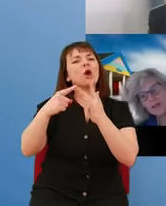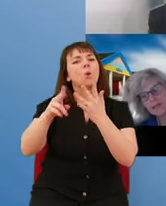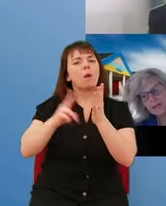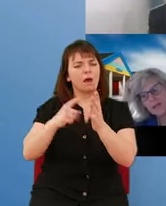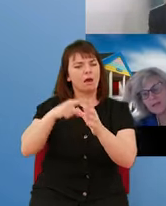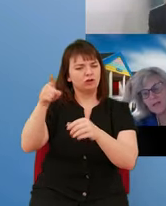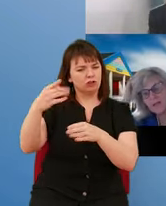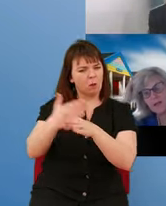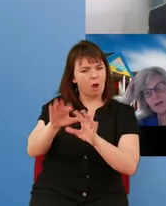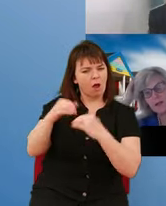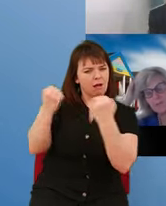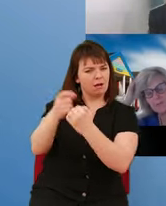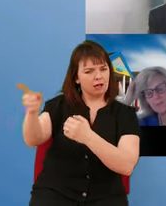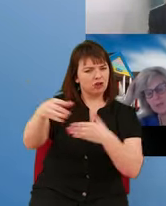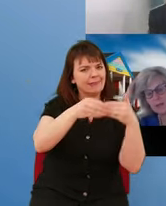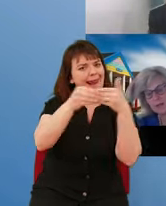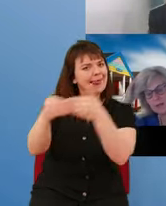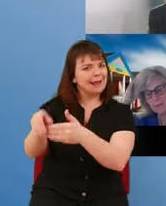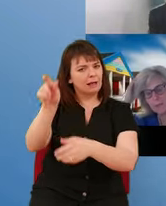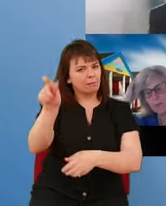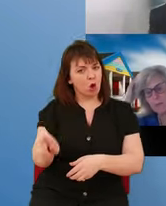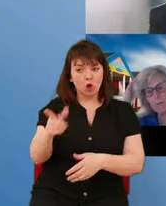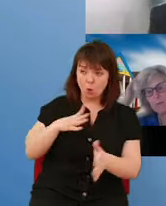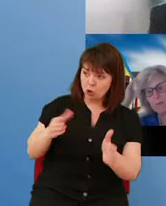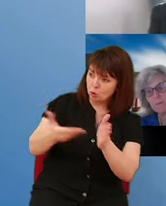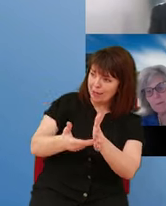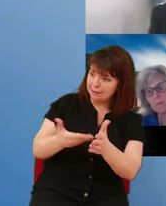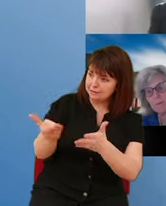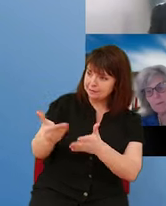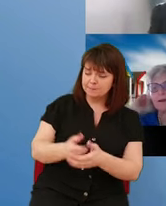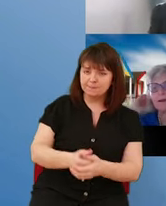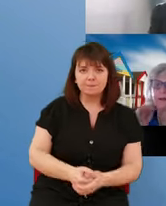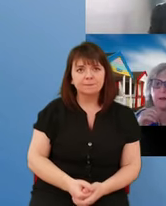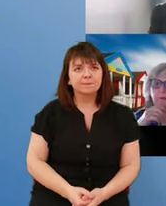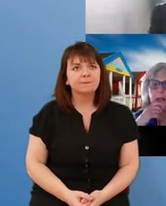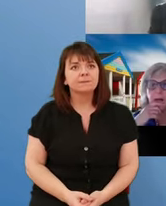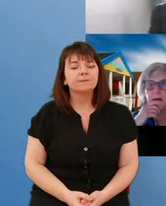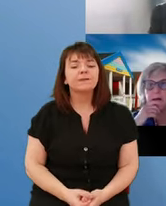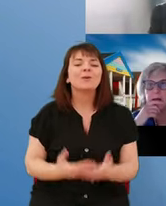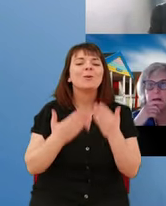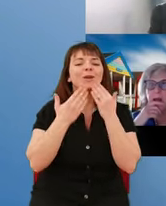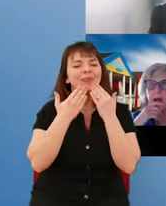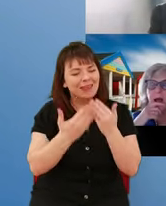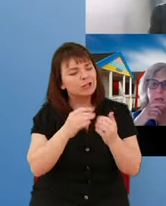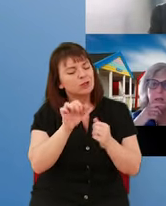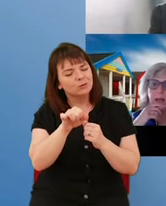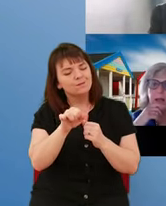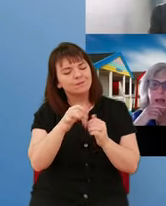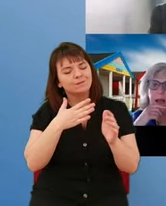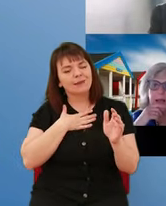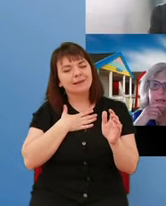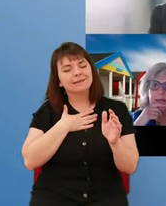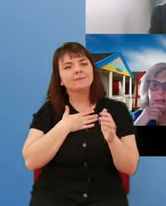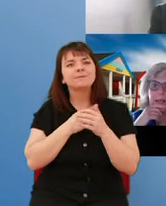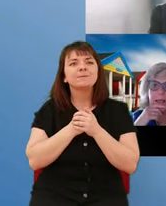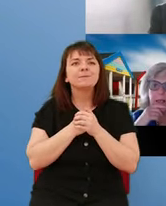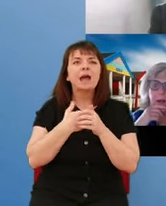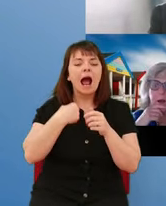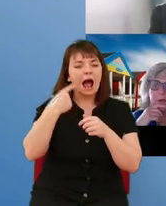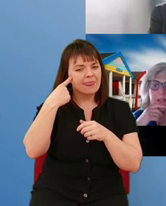Thank you, Sadie. Yes, and I think it's a point well made, and we recognise that. We are looking